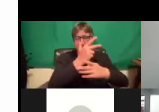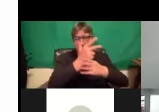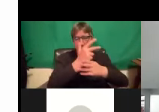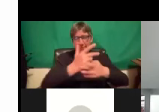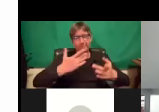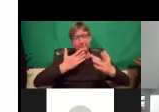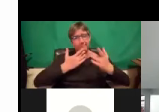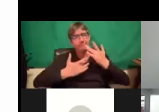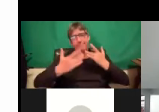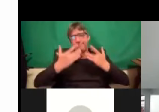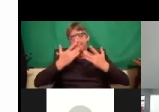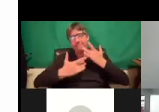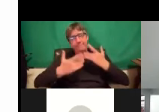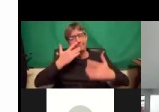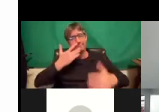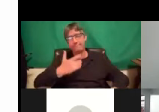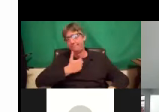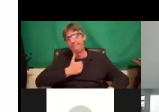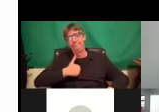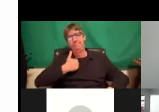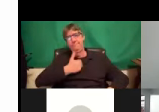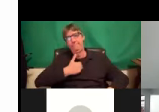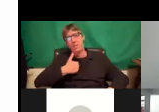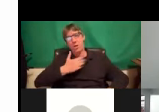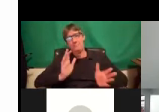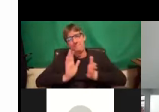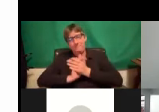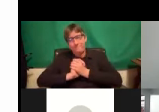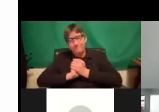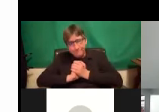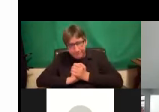So thank you very much for taking my comment.